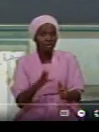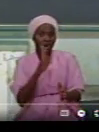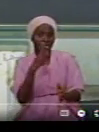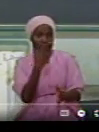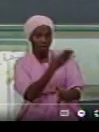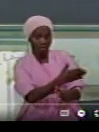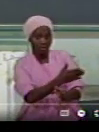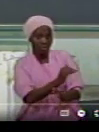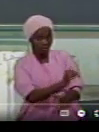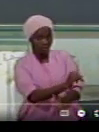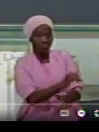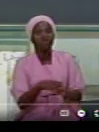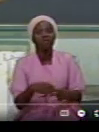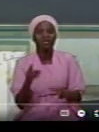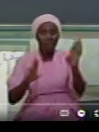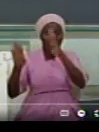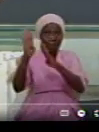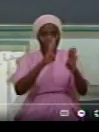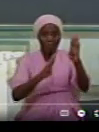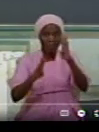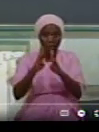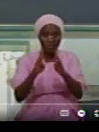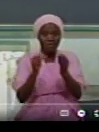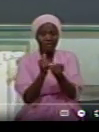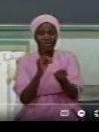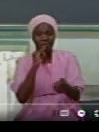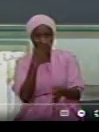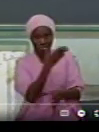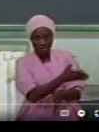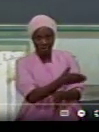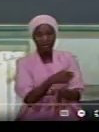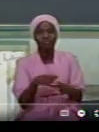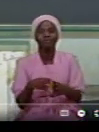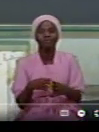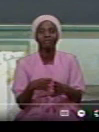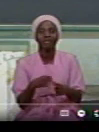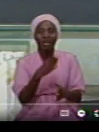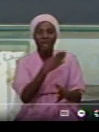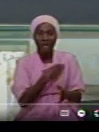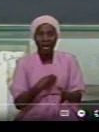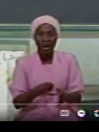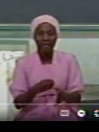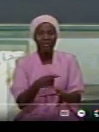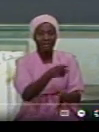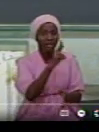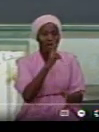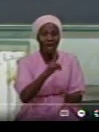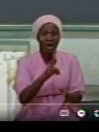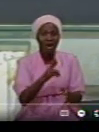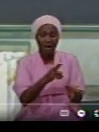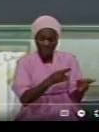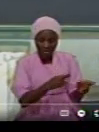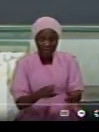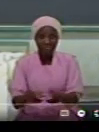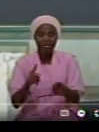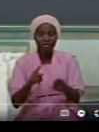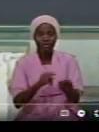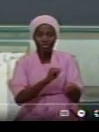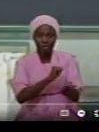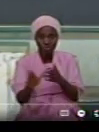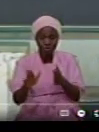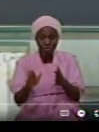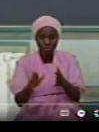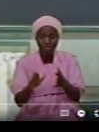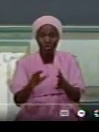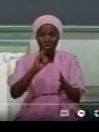battle was still there, and the enemies still had their weapons in their hands, and they were ready to shoot, and they were ready to destroy